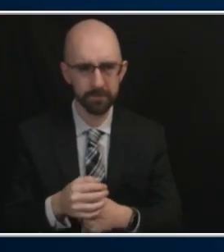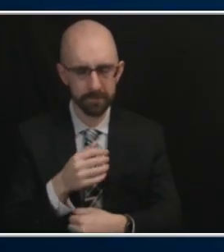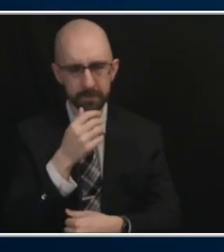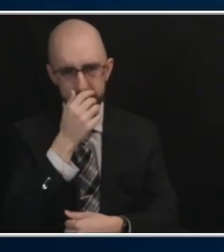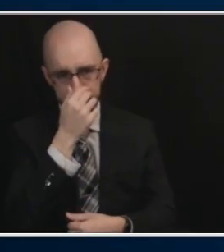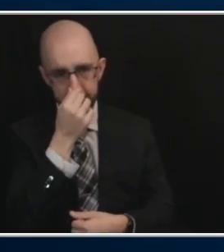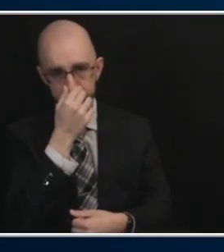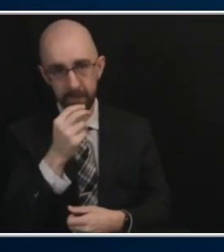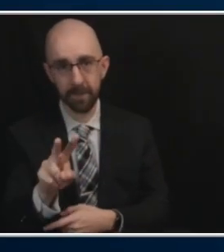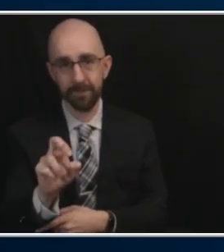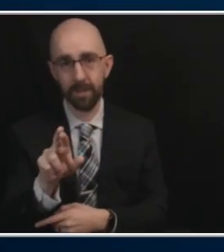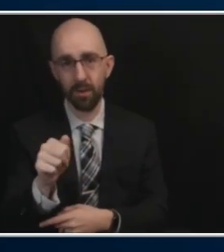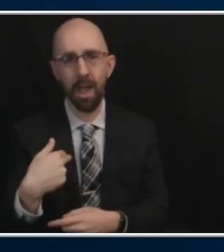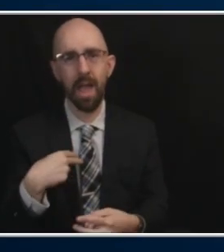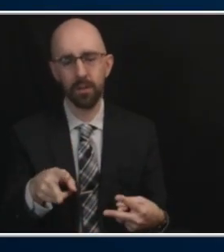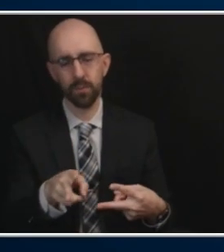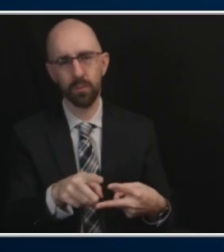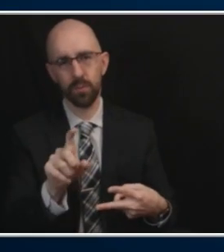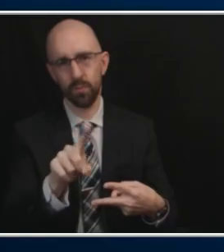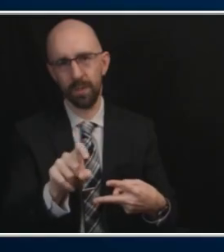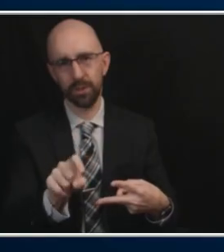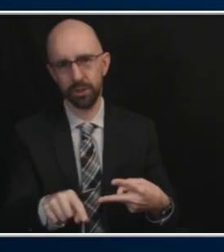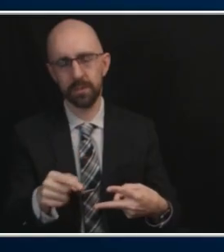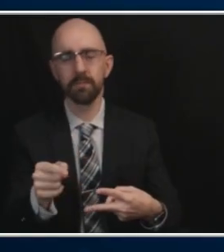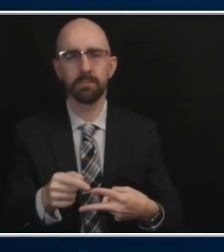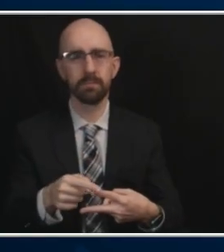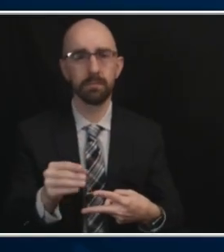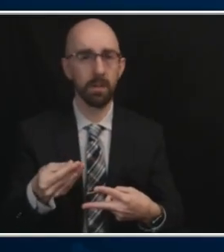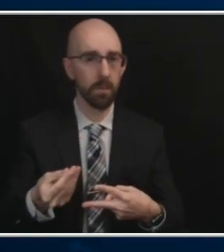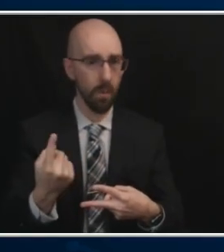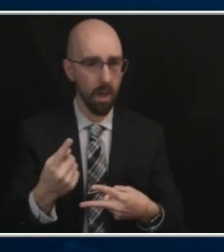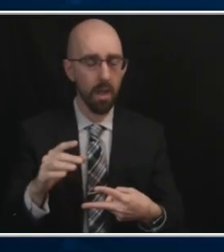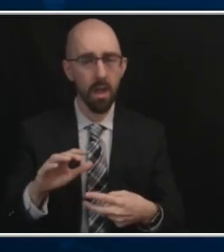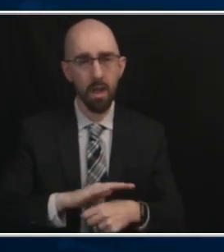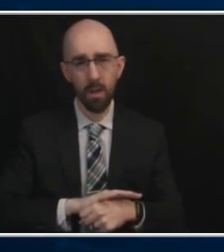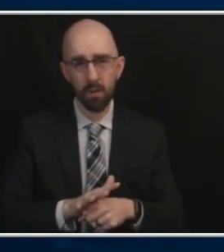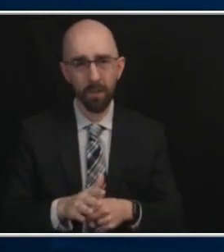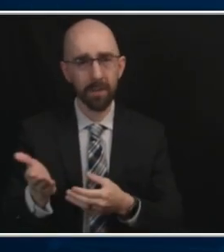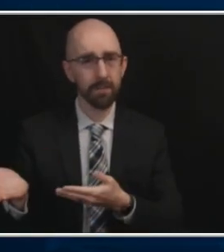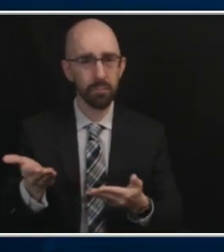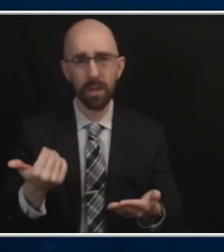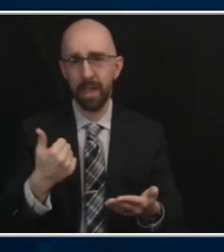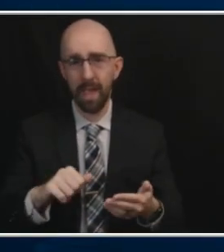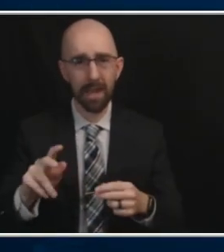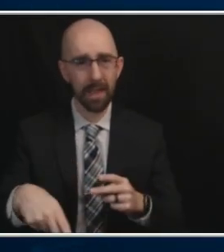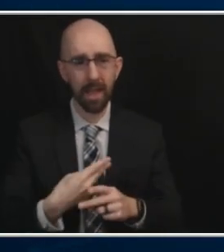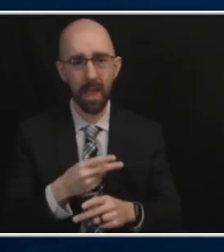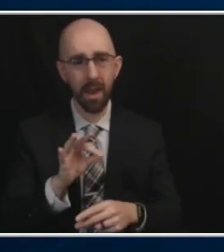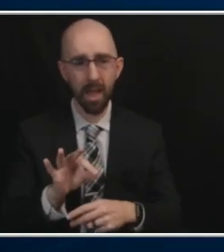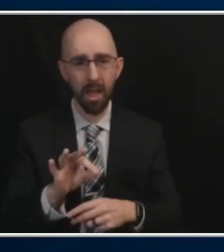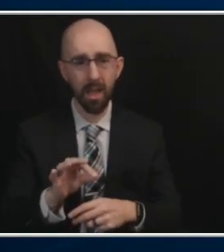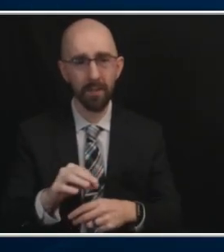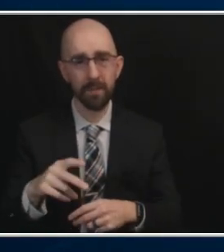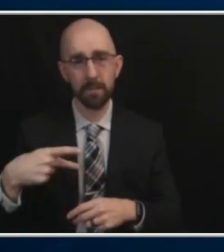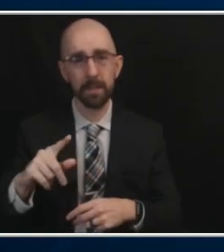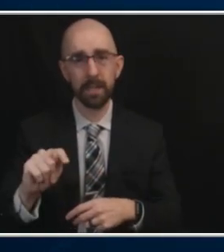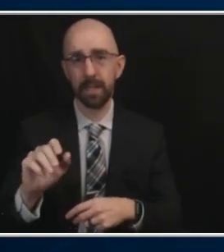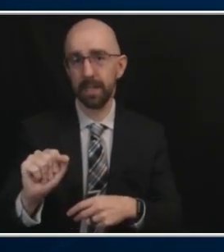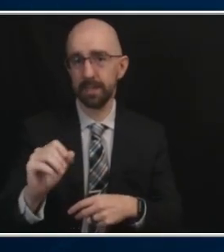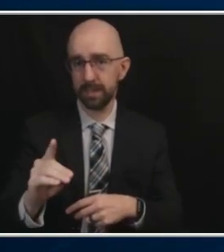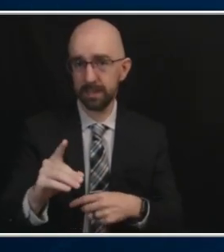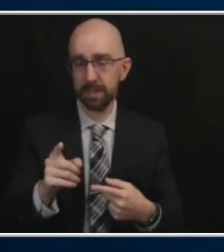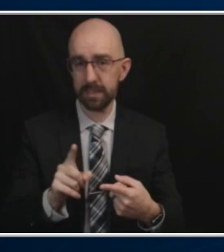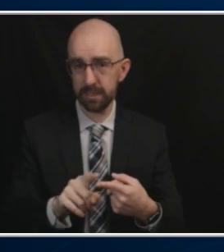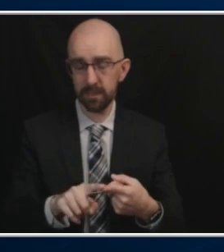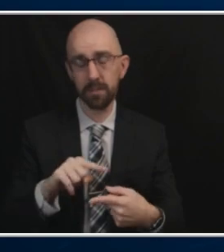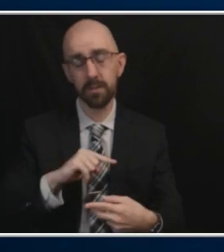two questions. Vera wants to know, number one, did COVID bring about any sort of COVID PTSD? And her second